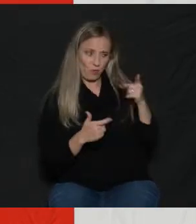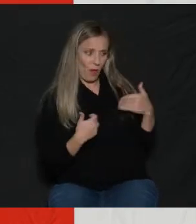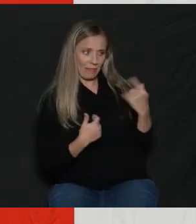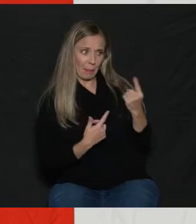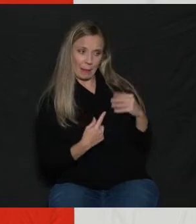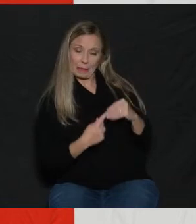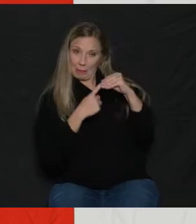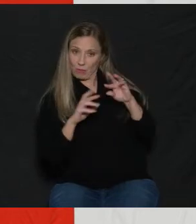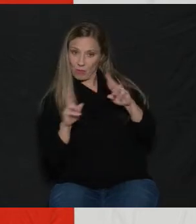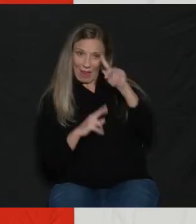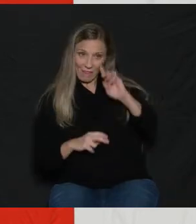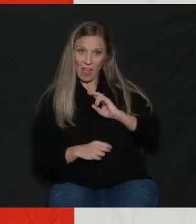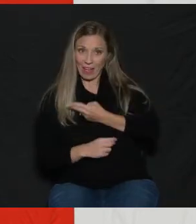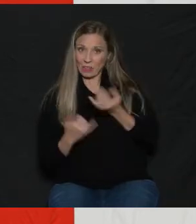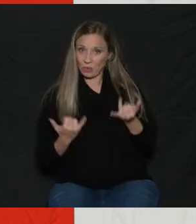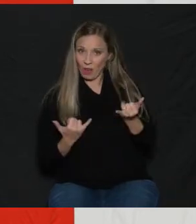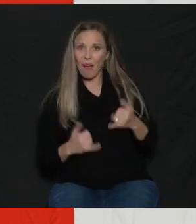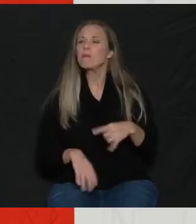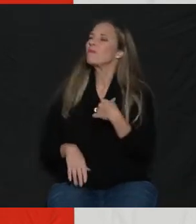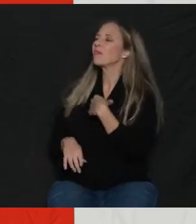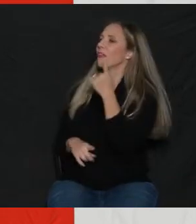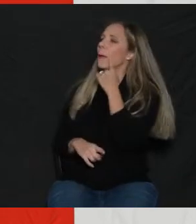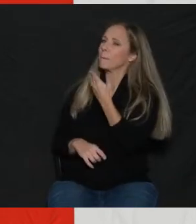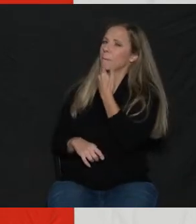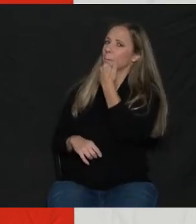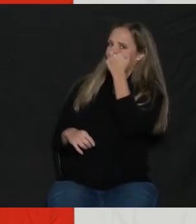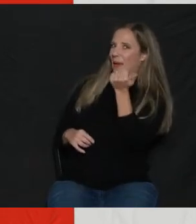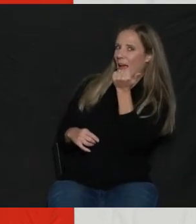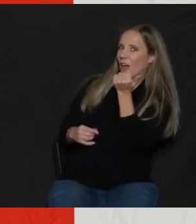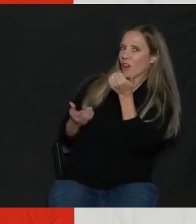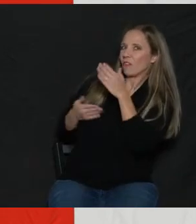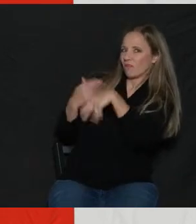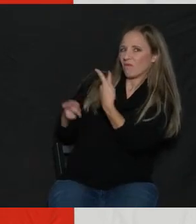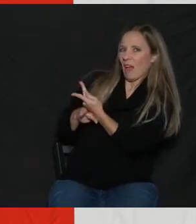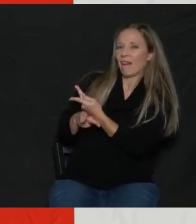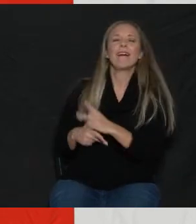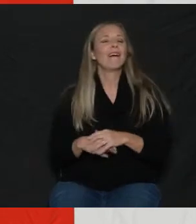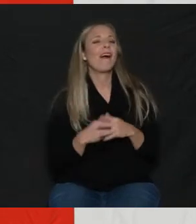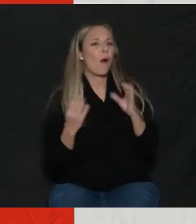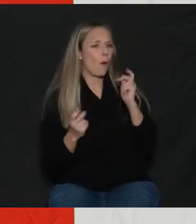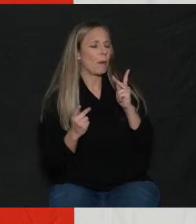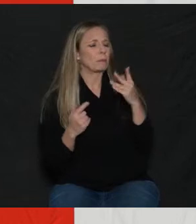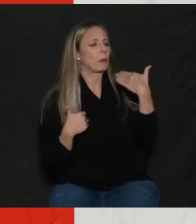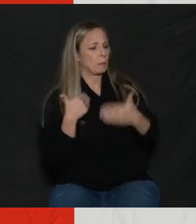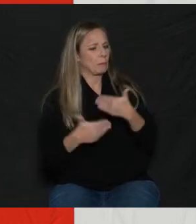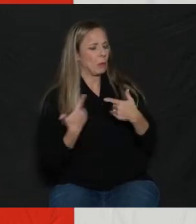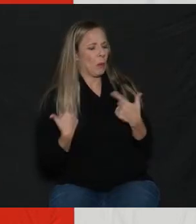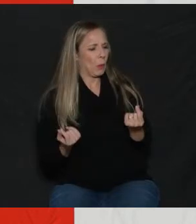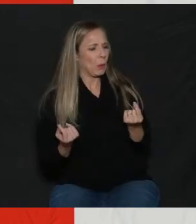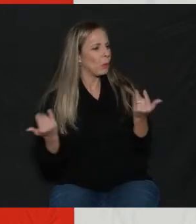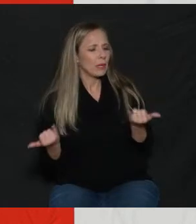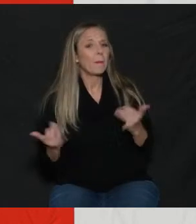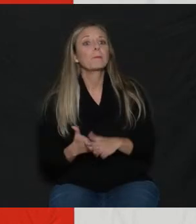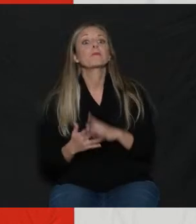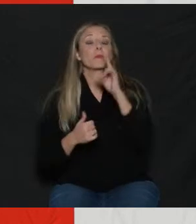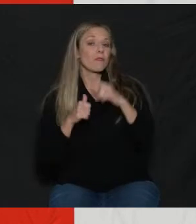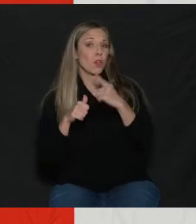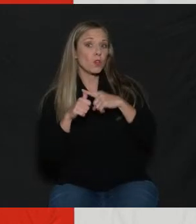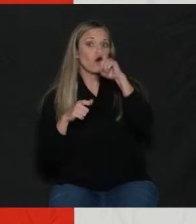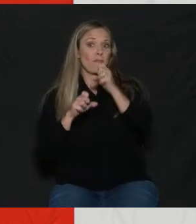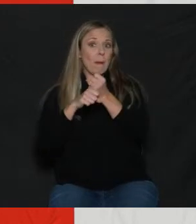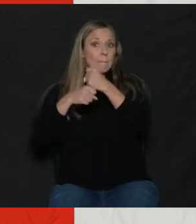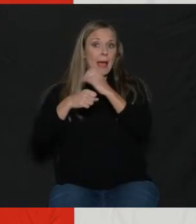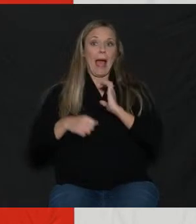Well, I have a better version. Okay. So walk me through, what are we doing here? All right, first we got to make our cake layer. Okay, so